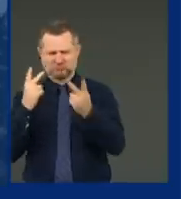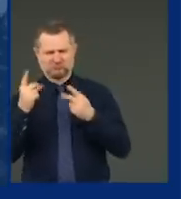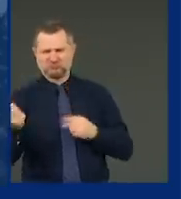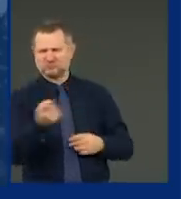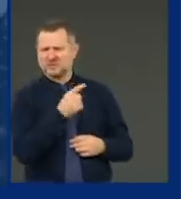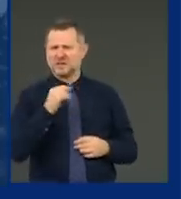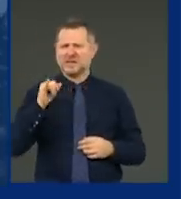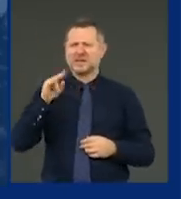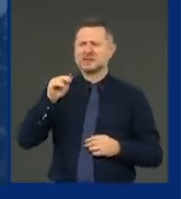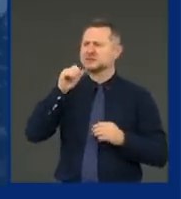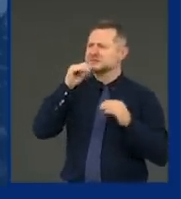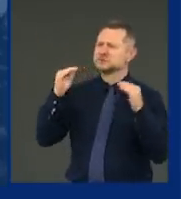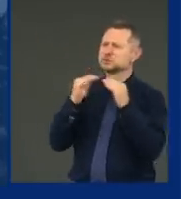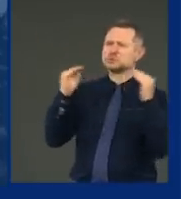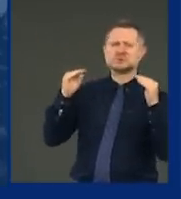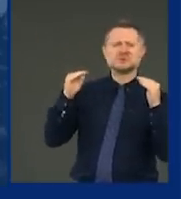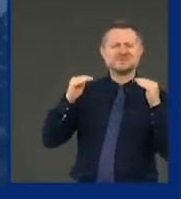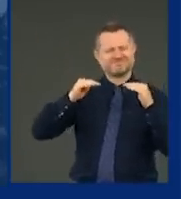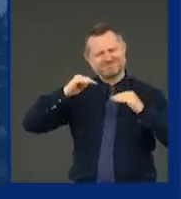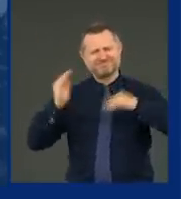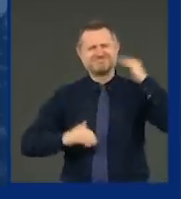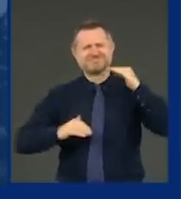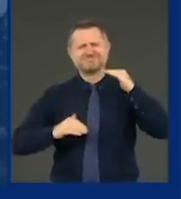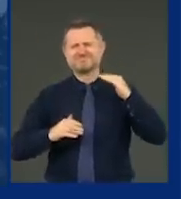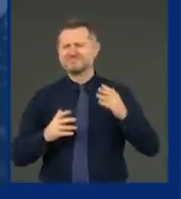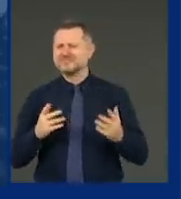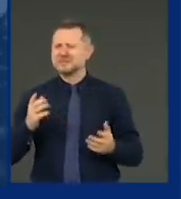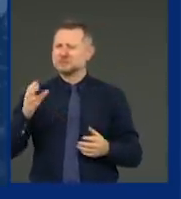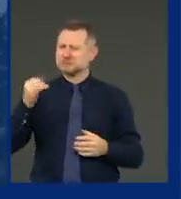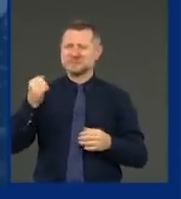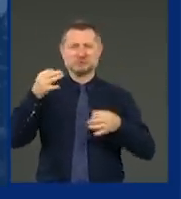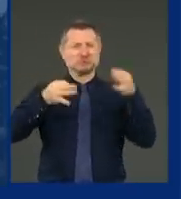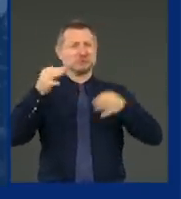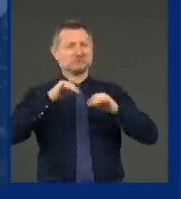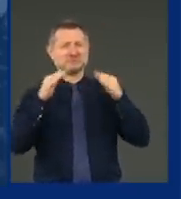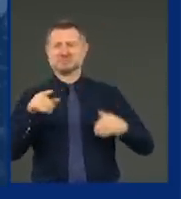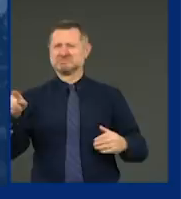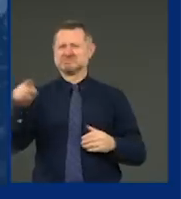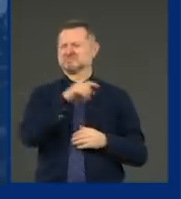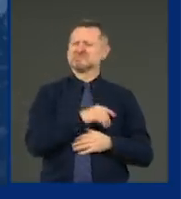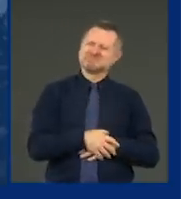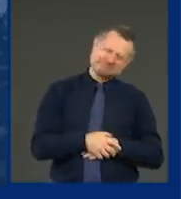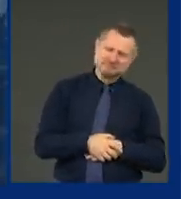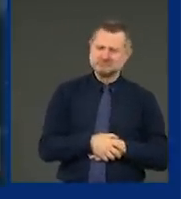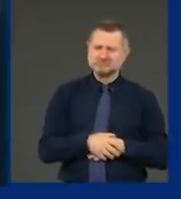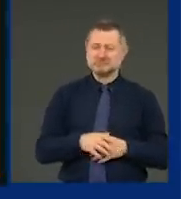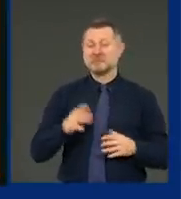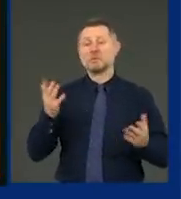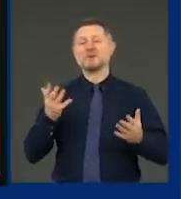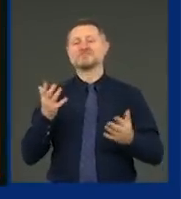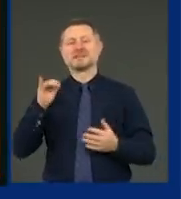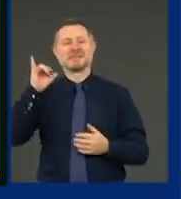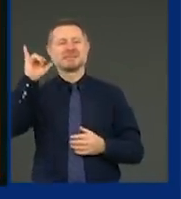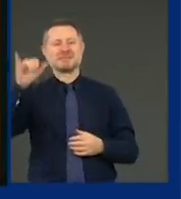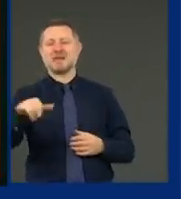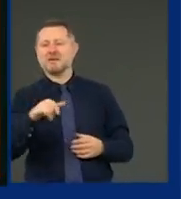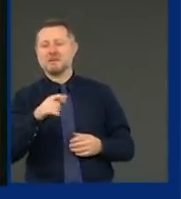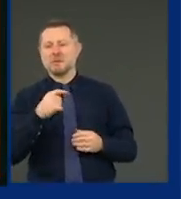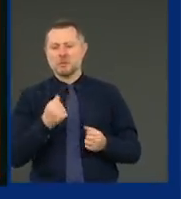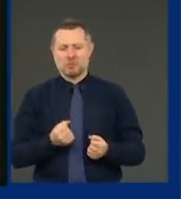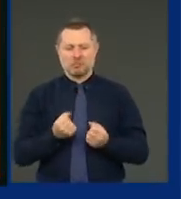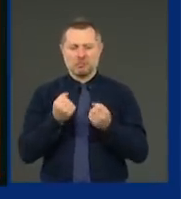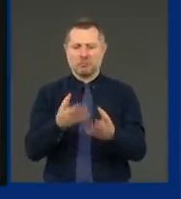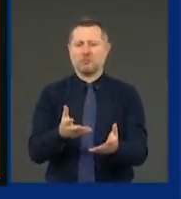criminal justice system, which is the basic purveyor of justice in this